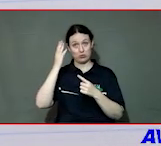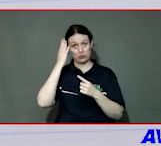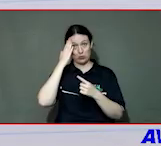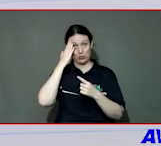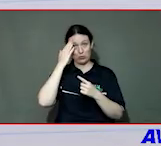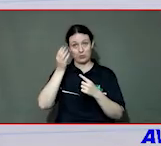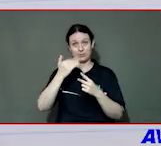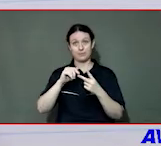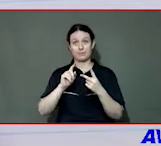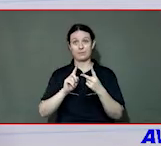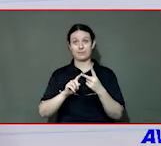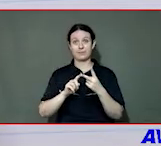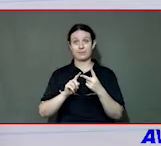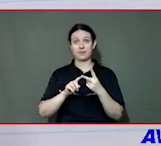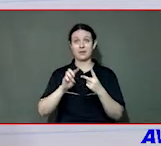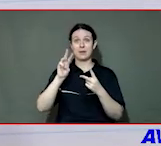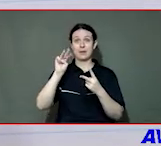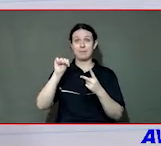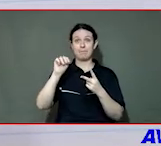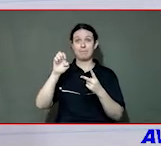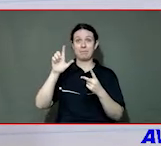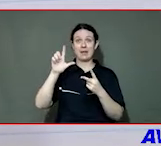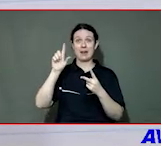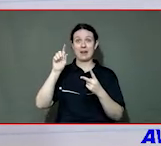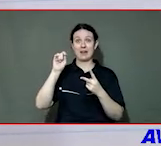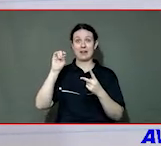know melting point.